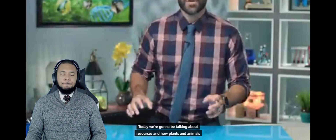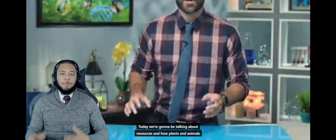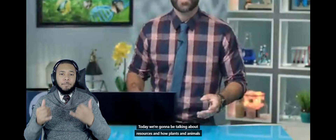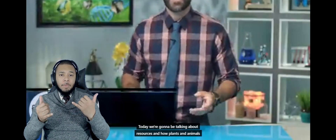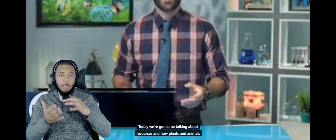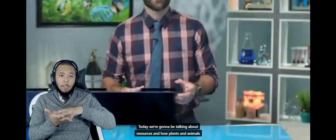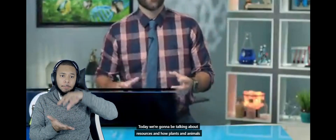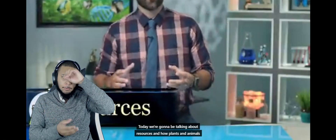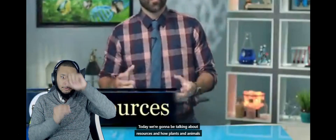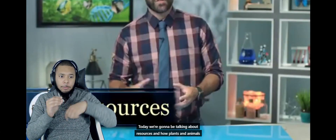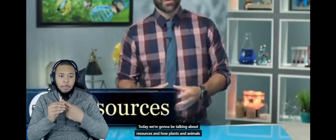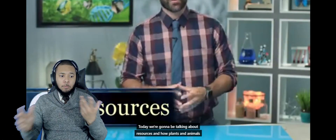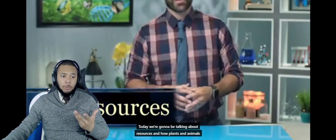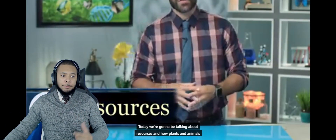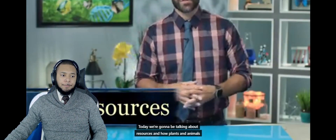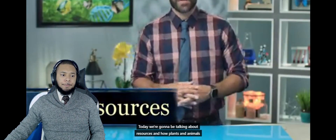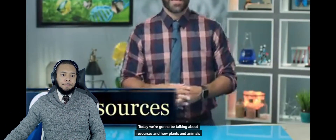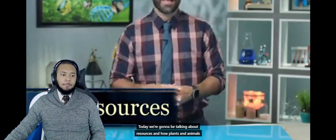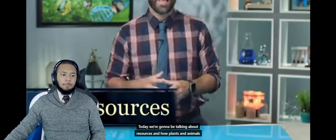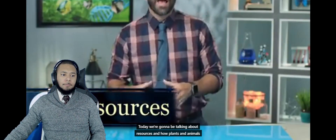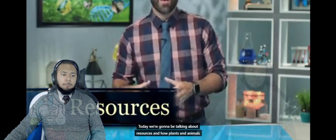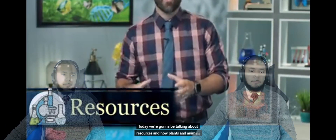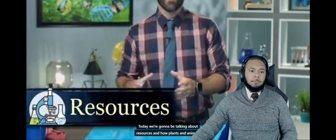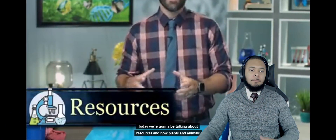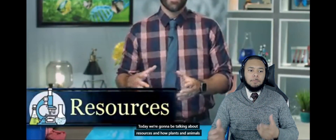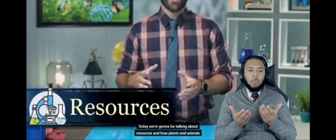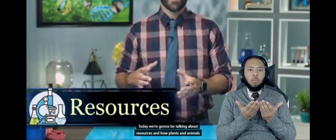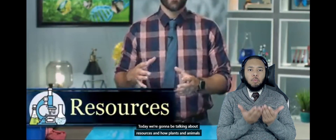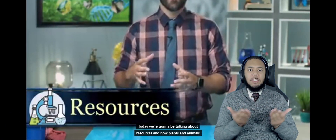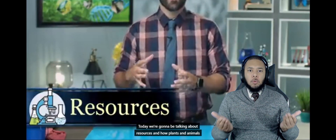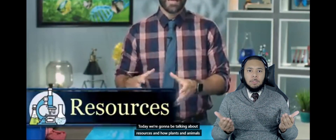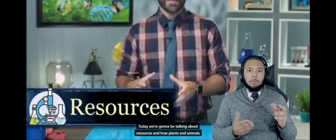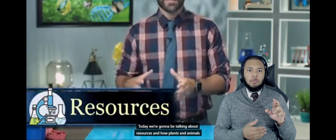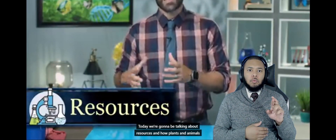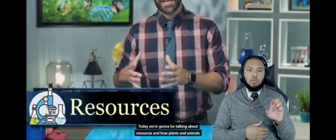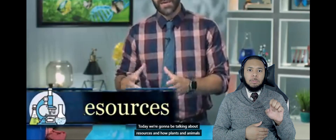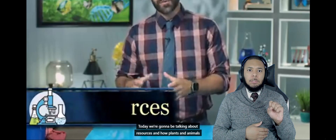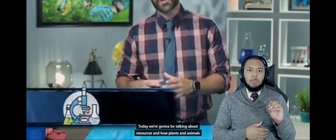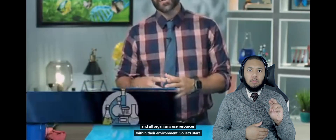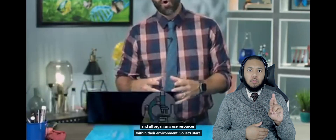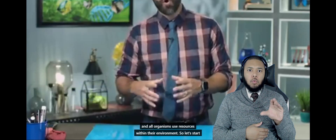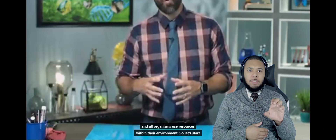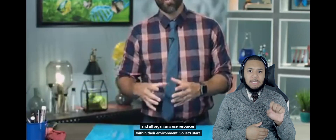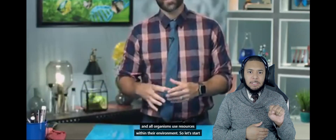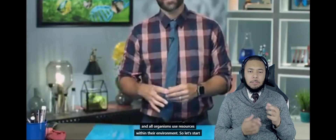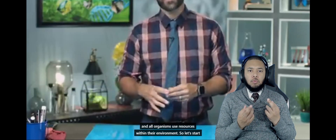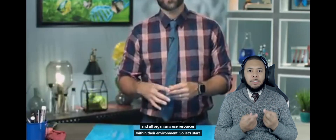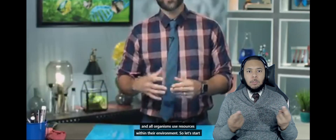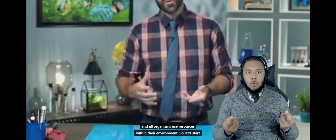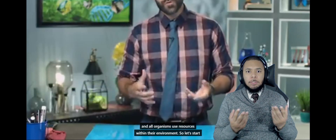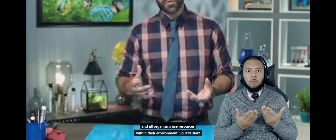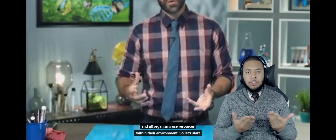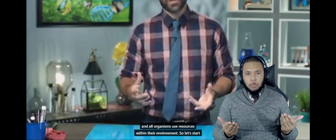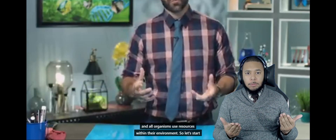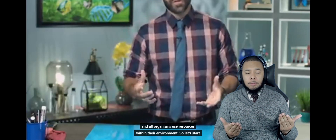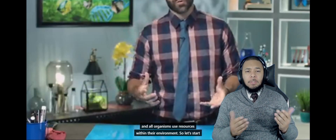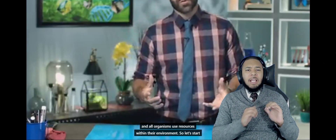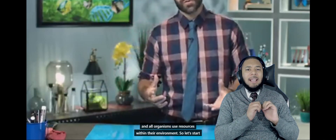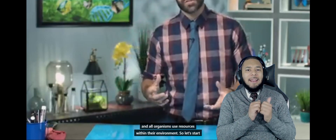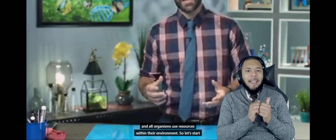Today we're going to be talking about resources and how plants and animals and all organisms